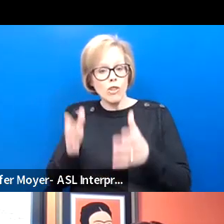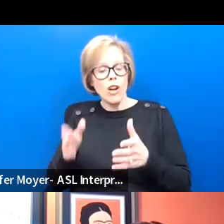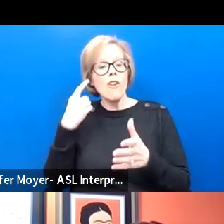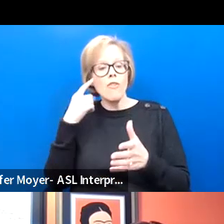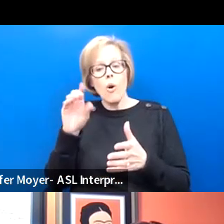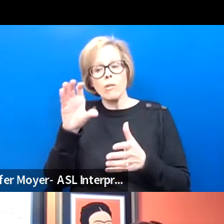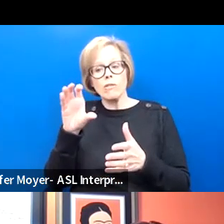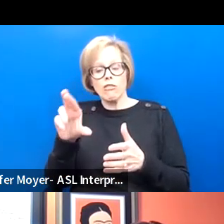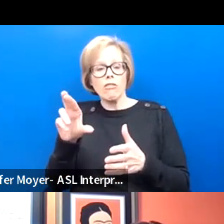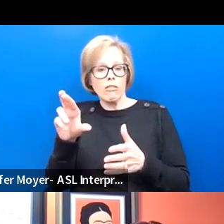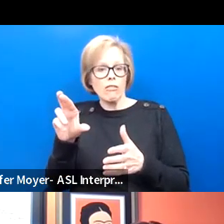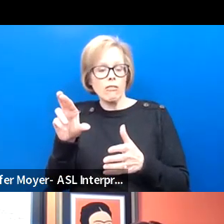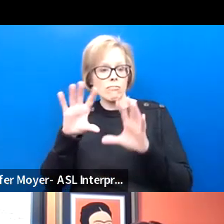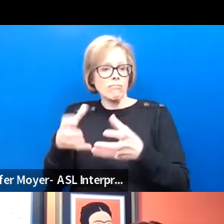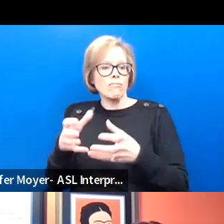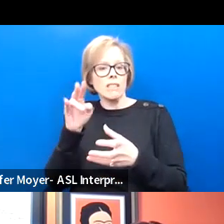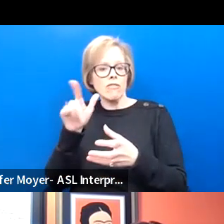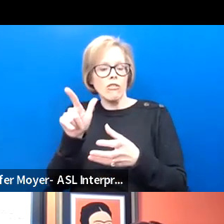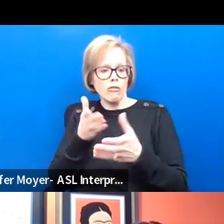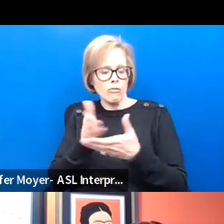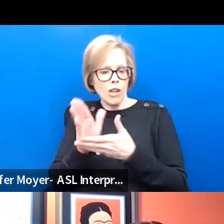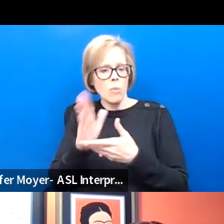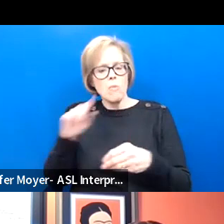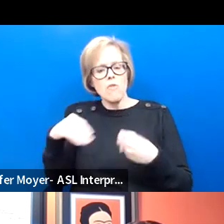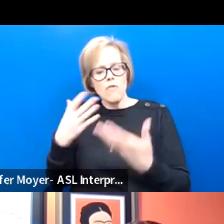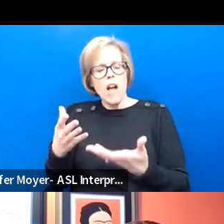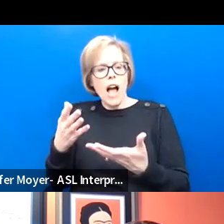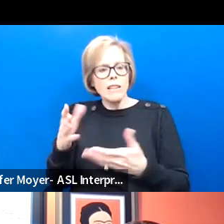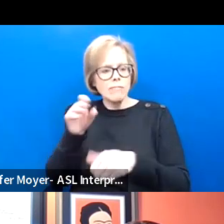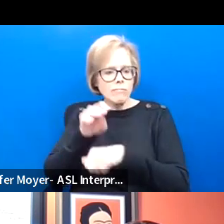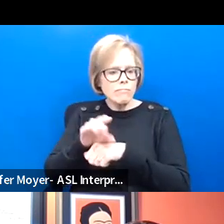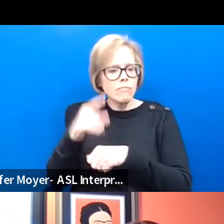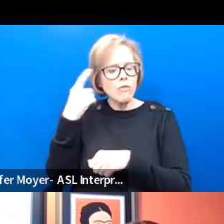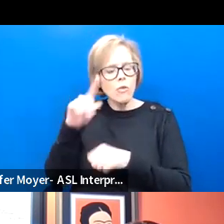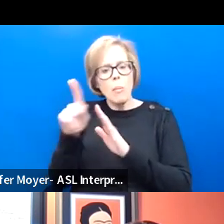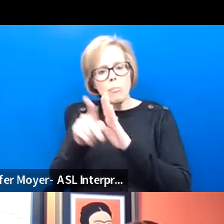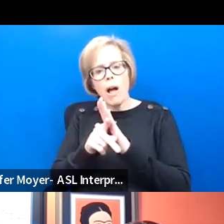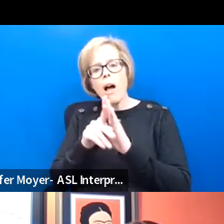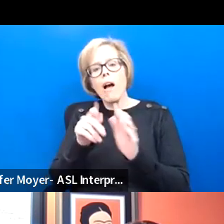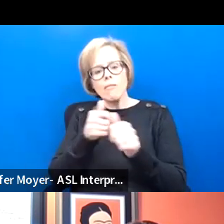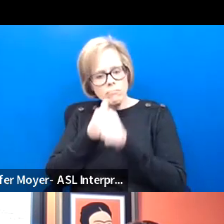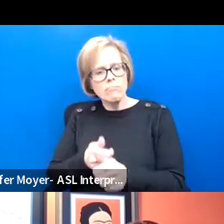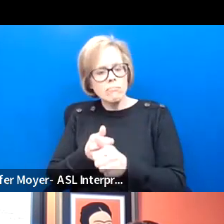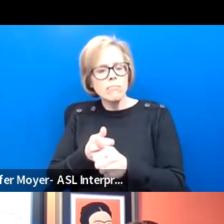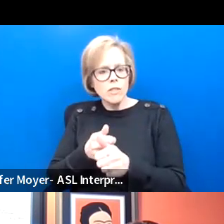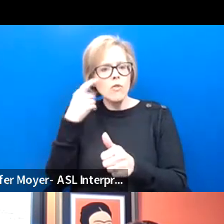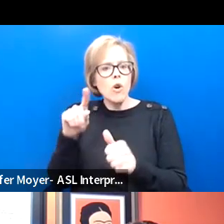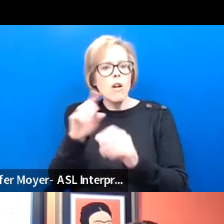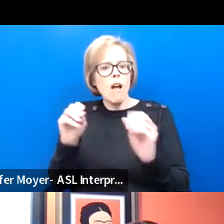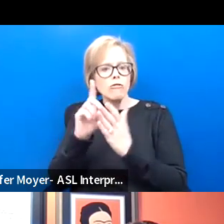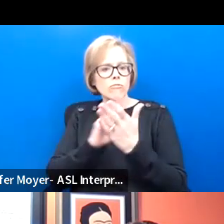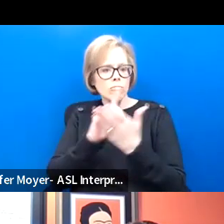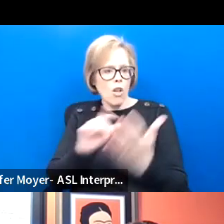Civil Rights, providing counsel to the Director on policy and enforcement matters related to the office's non-discrimination